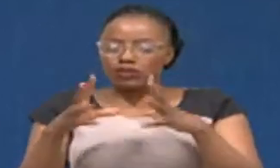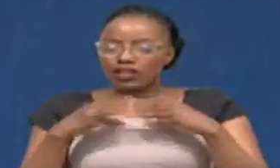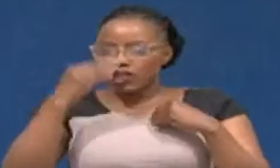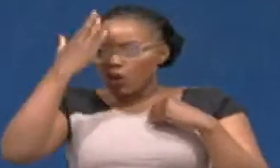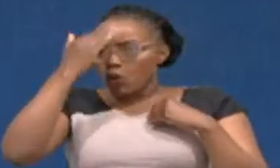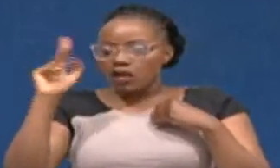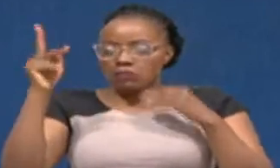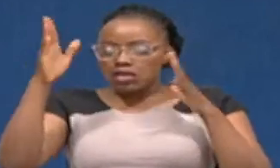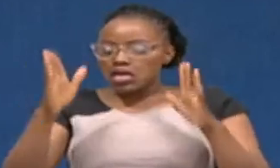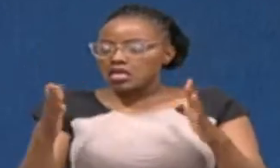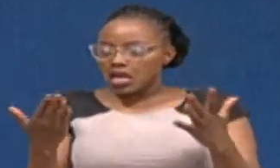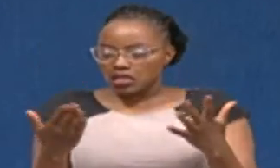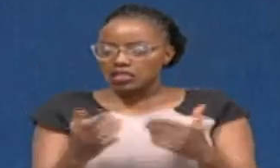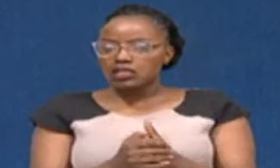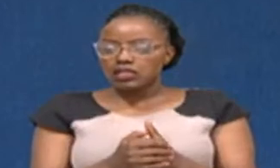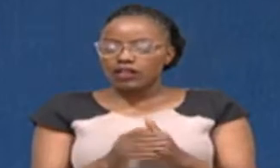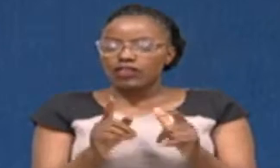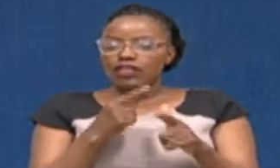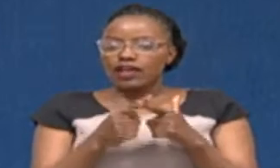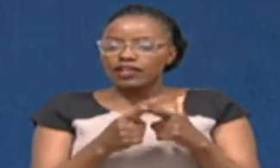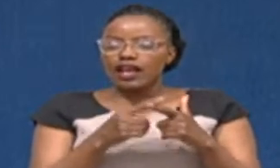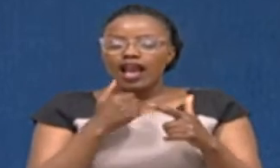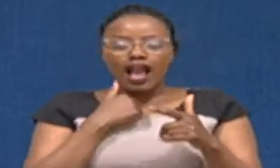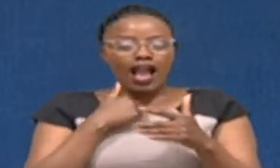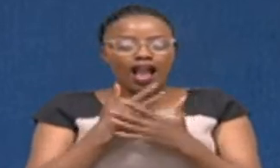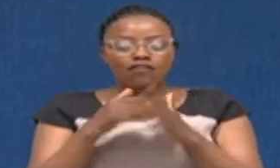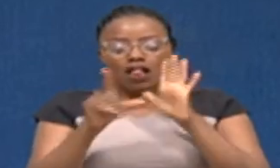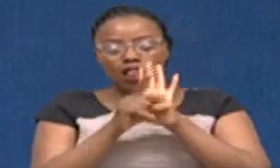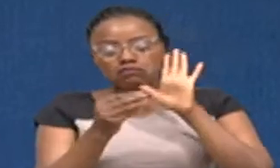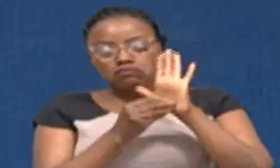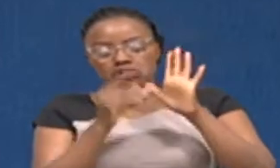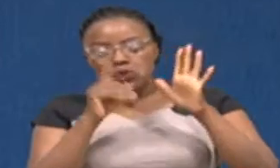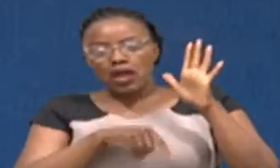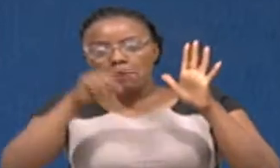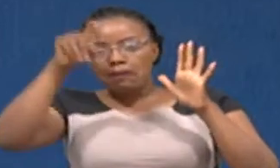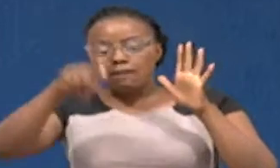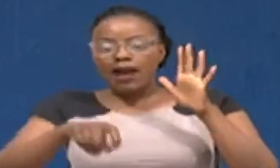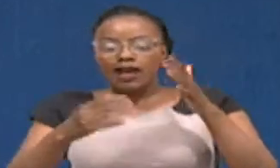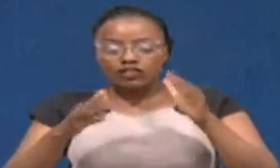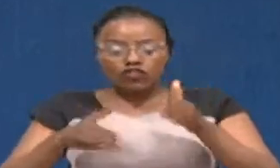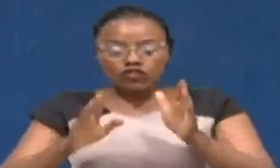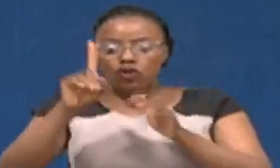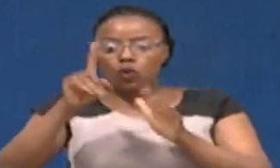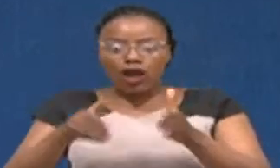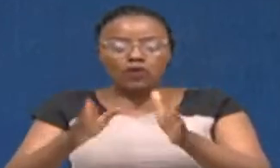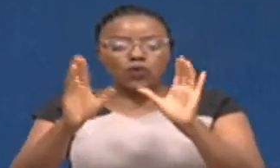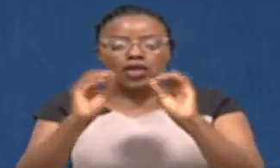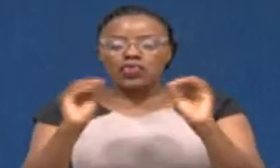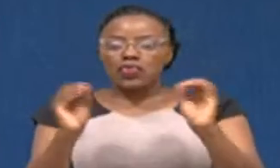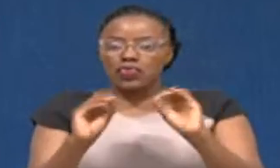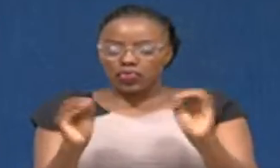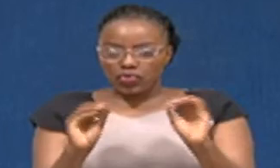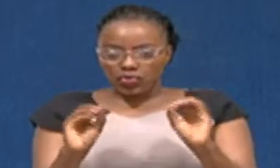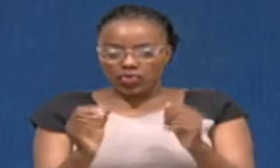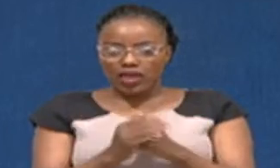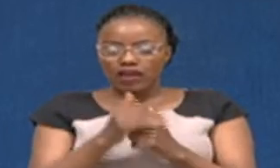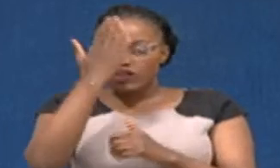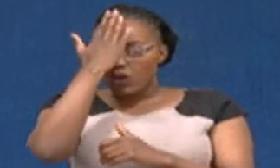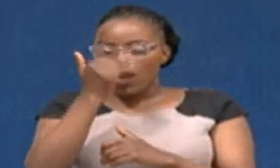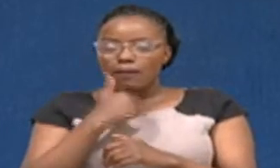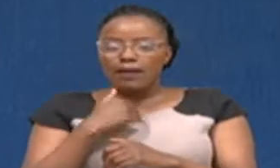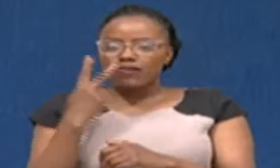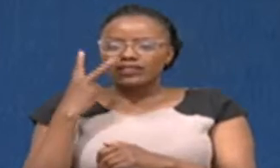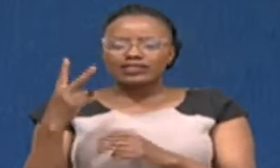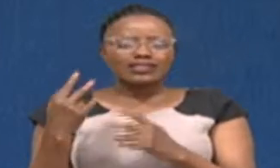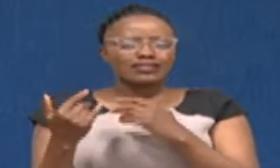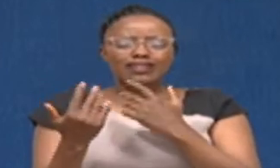because I'm a Kenyan. Okay. There's no law anywhere saying that we have to go to one direction. Yeah. And because I'm finding